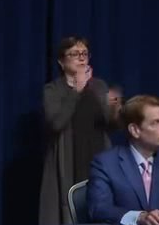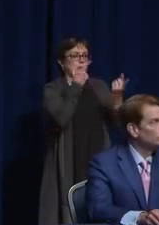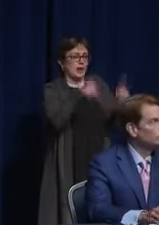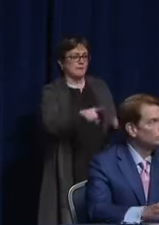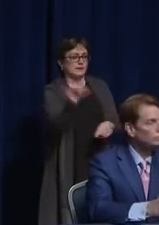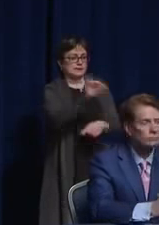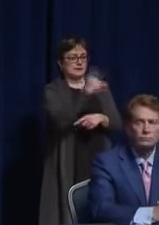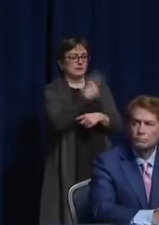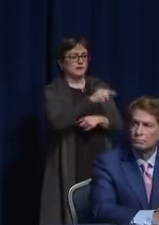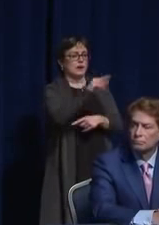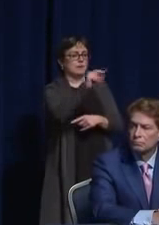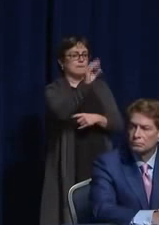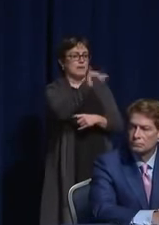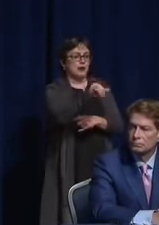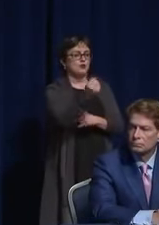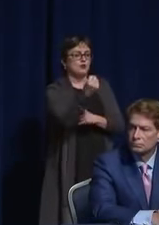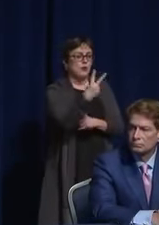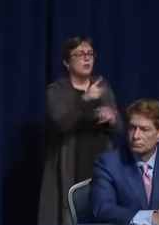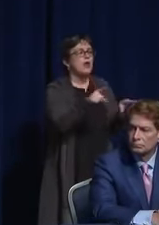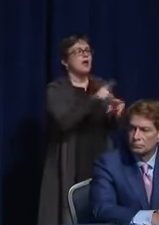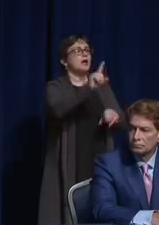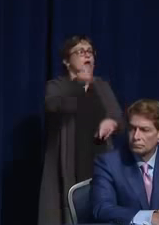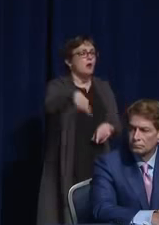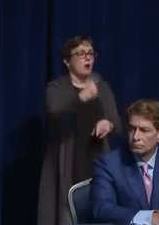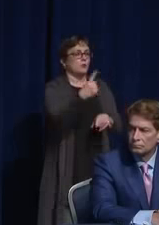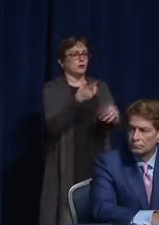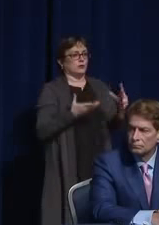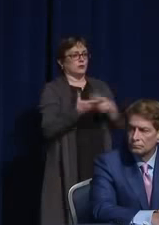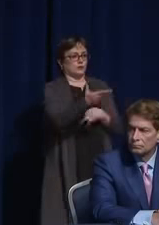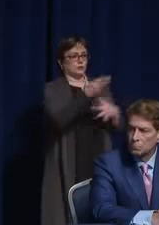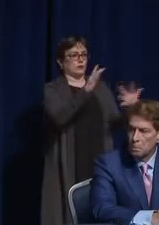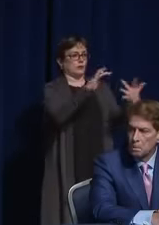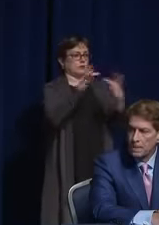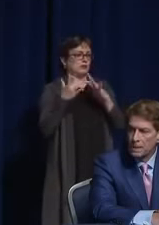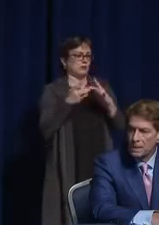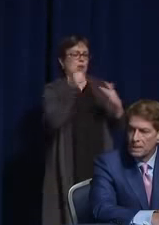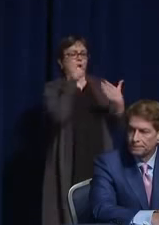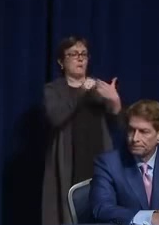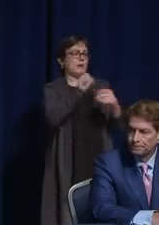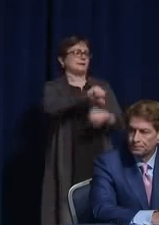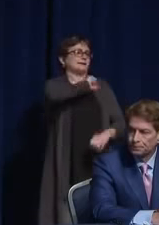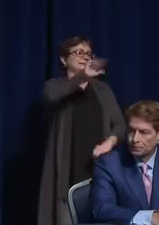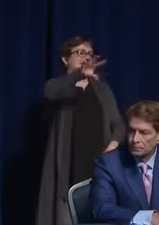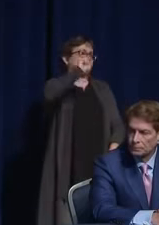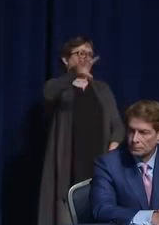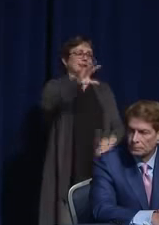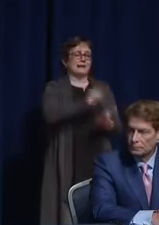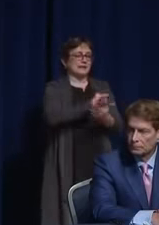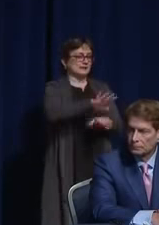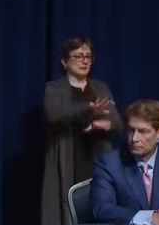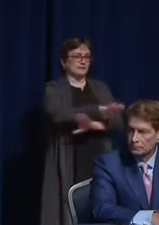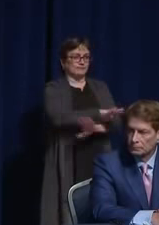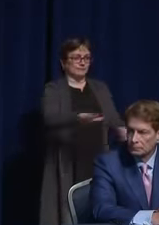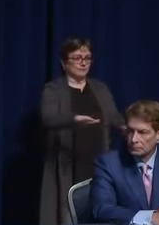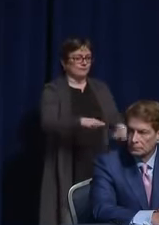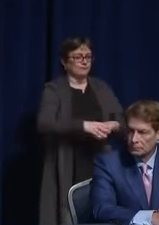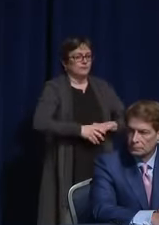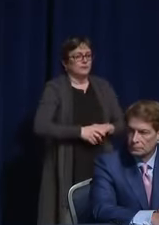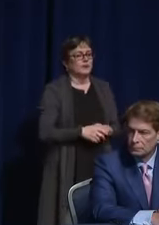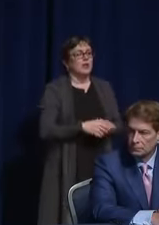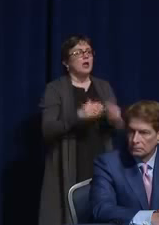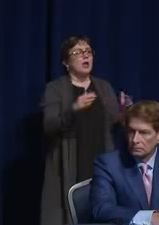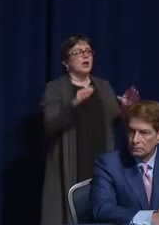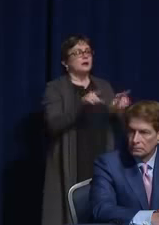mail only. At this time, there are no changes being announced for our scheduled June